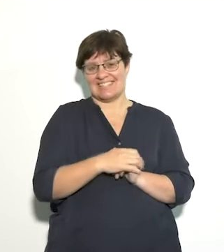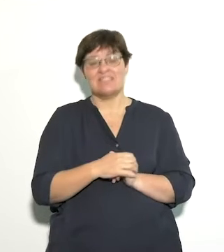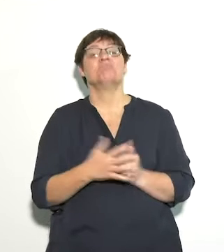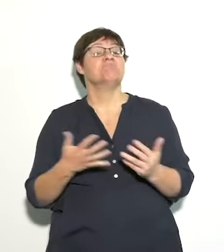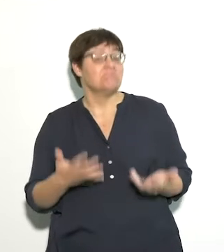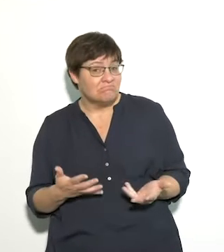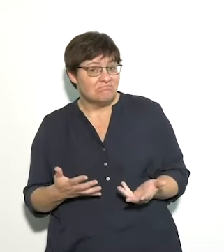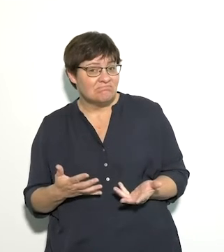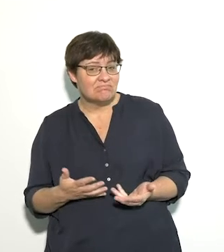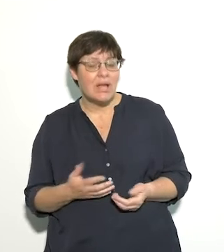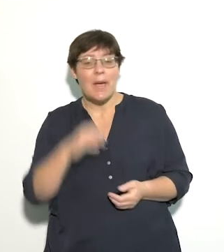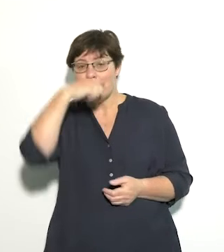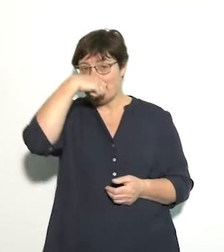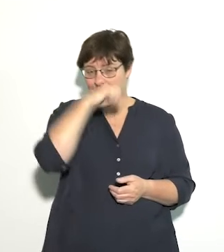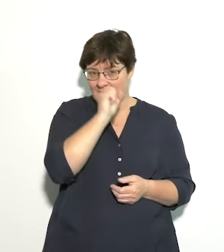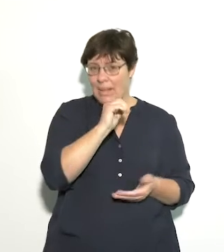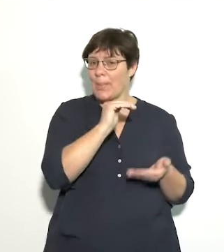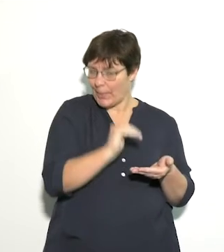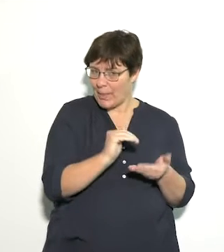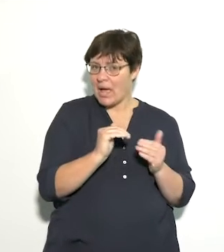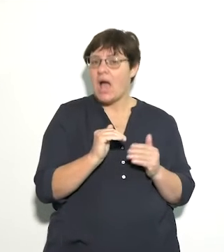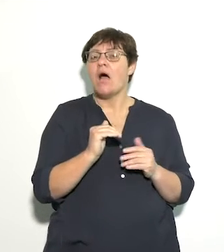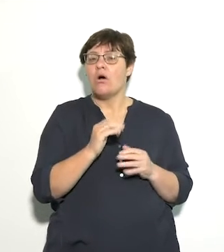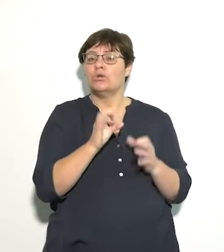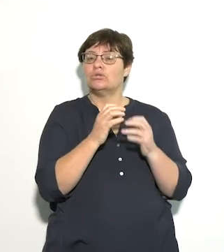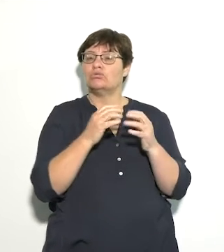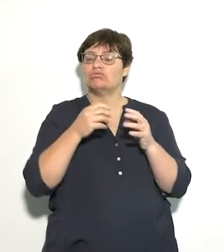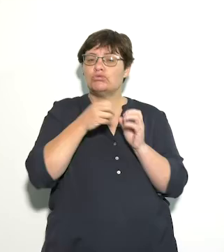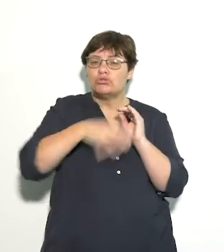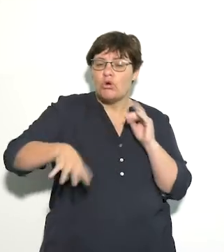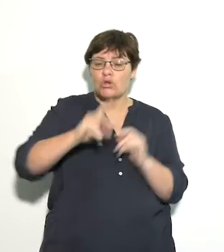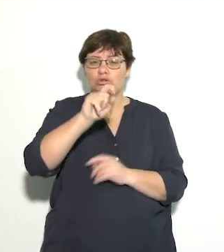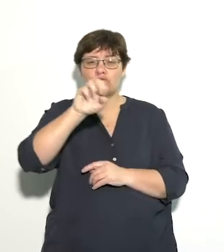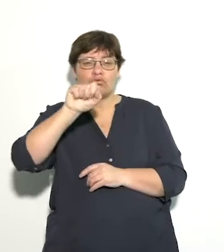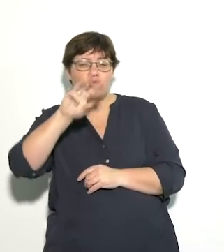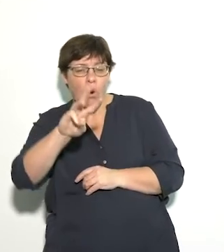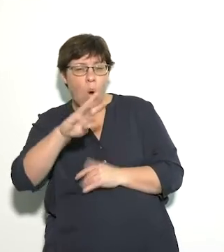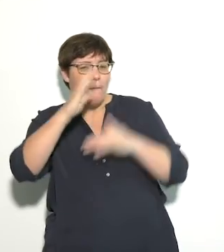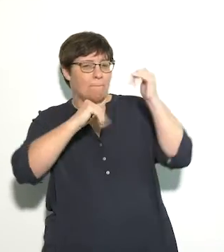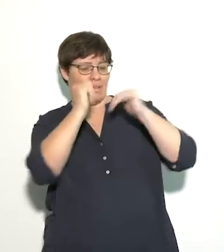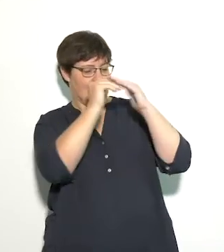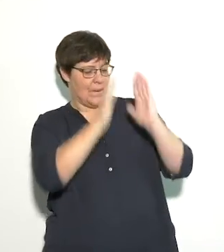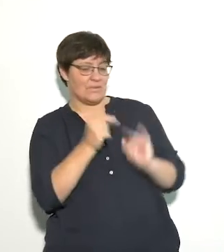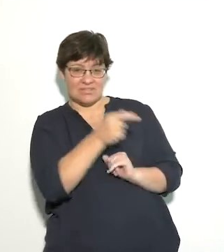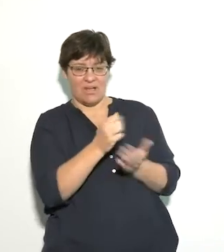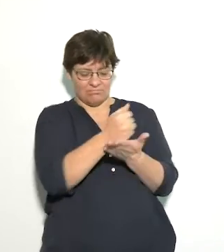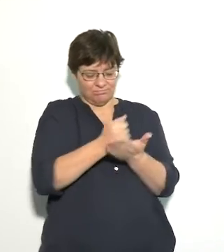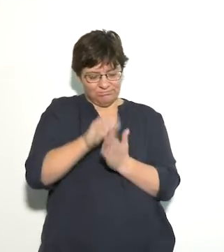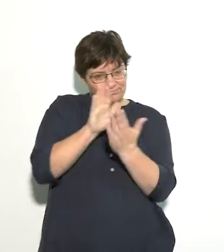Yes, it was the little pig that built his house with straw. Let's paste that in.